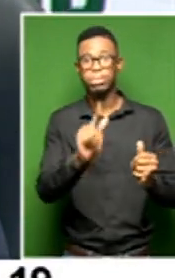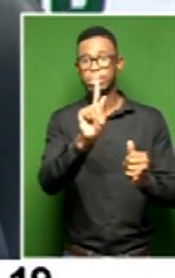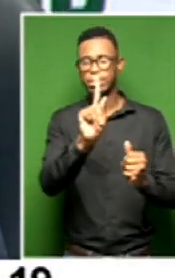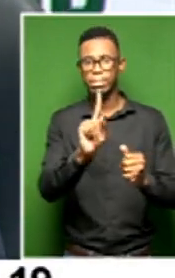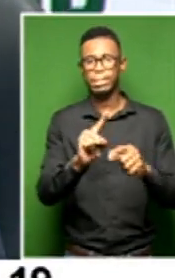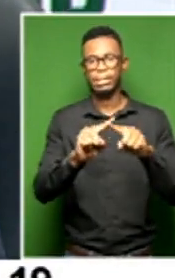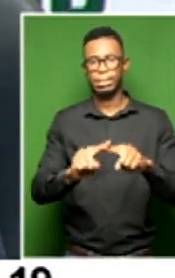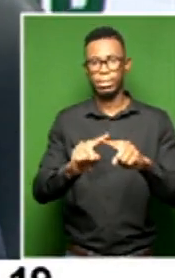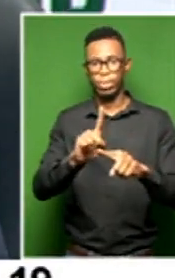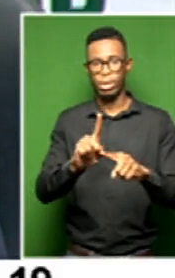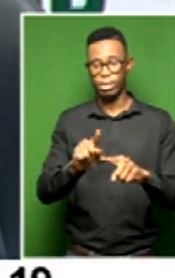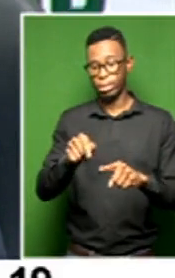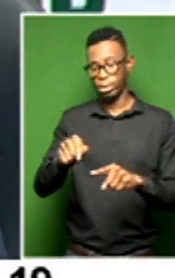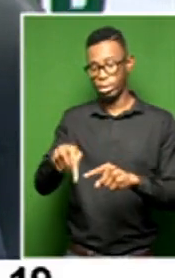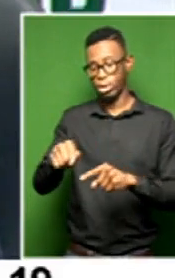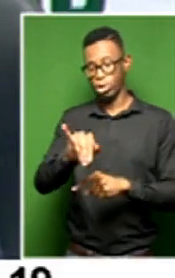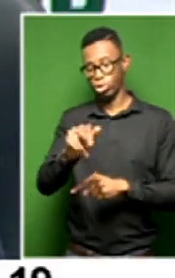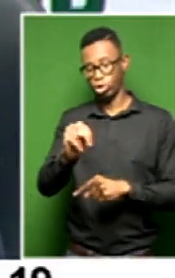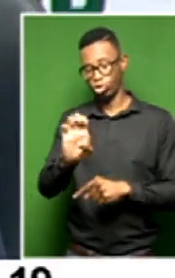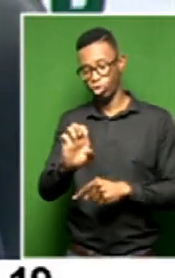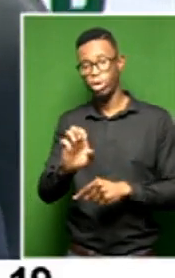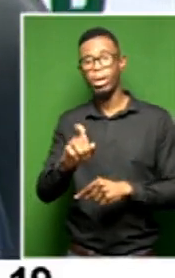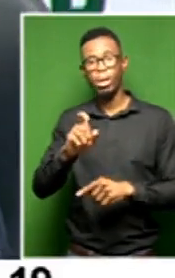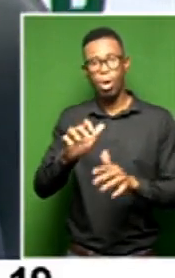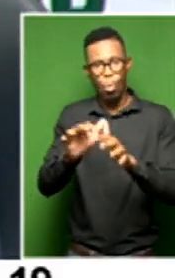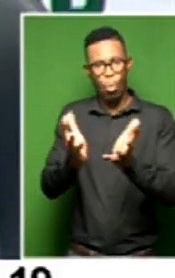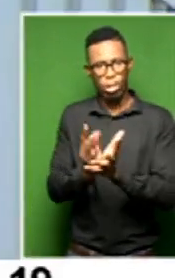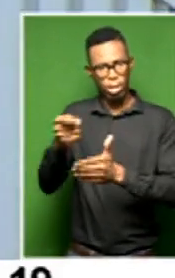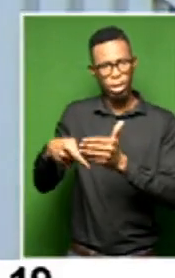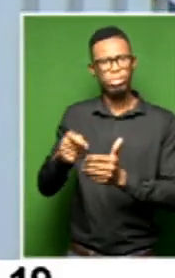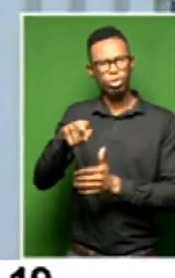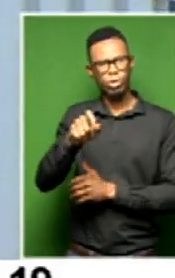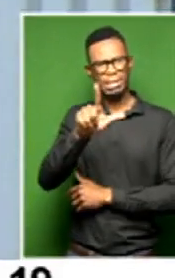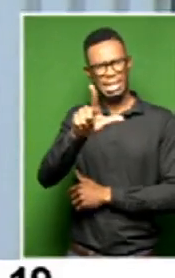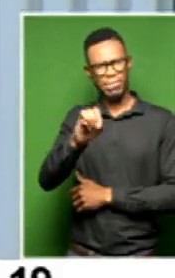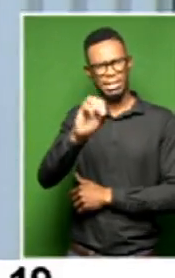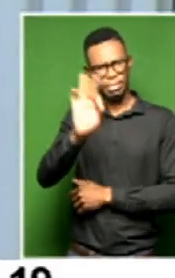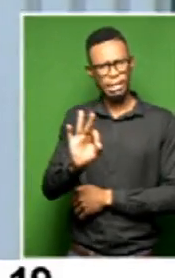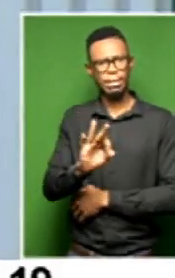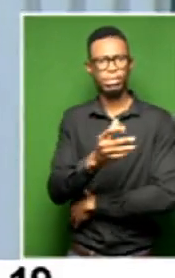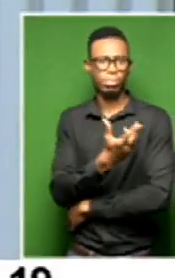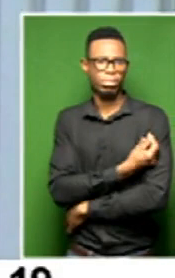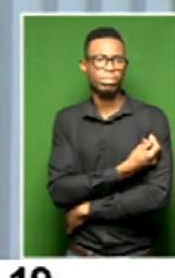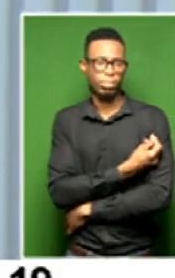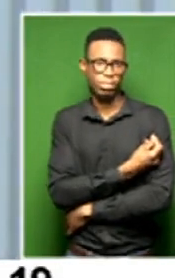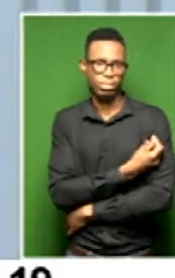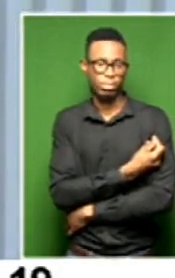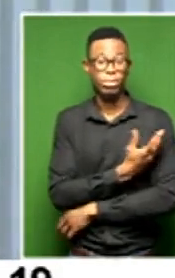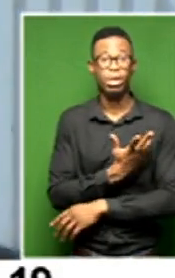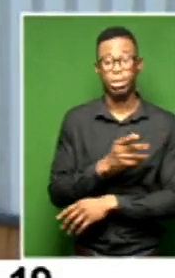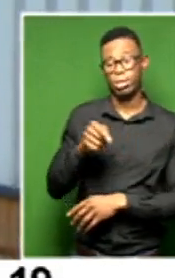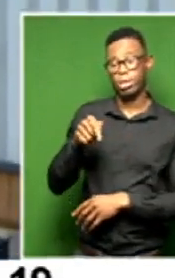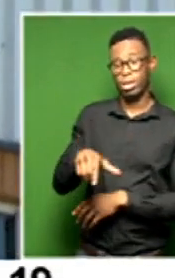vaccination by mid this year, around June, July. In South Africa, there is a newly launched